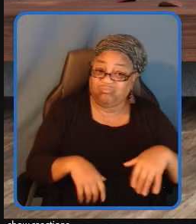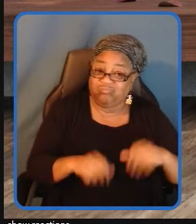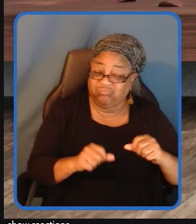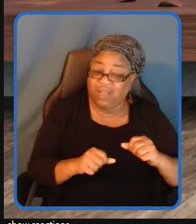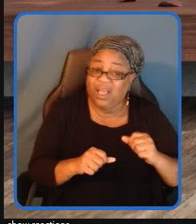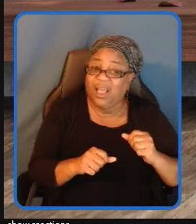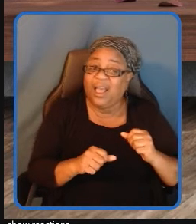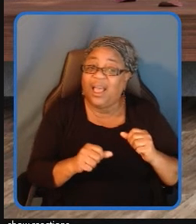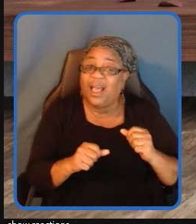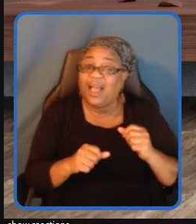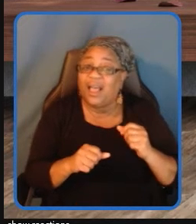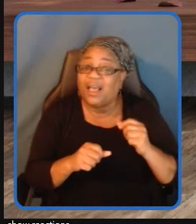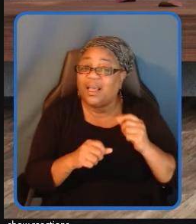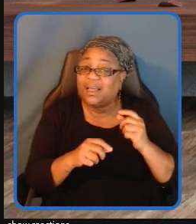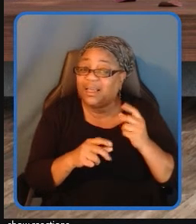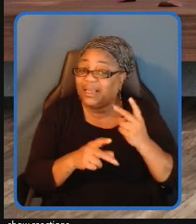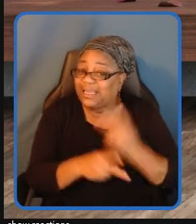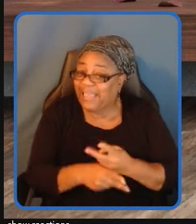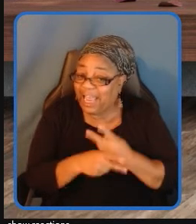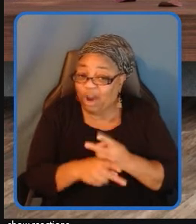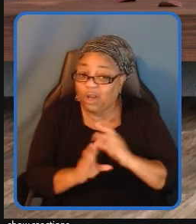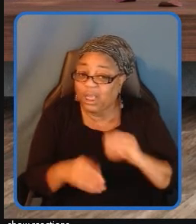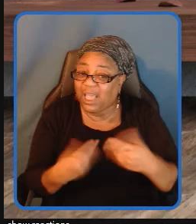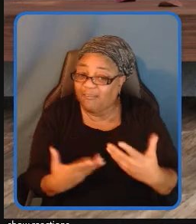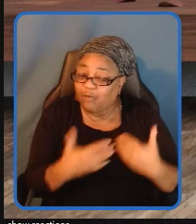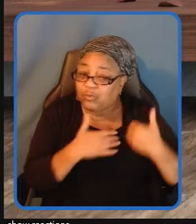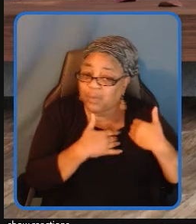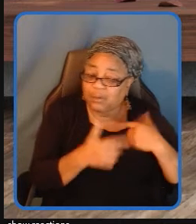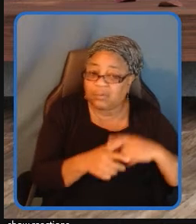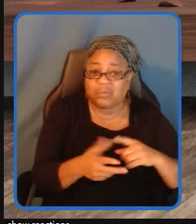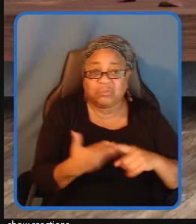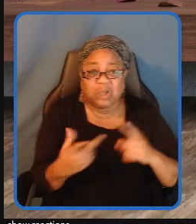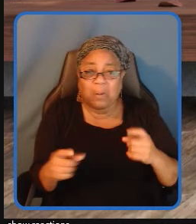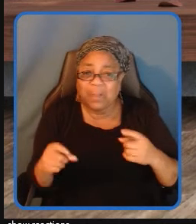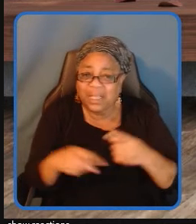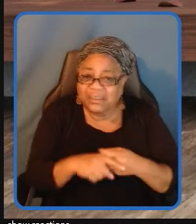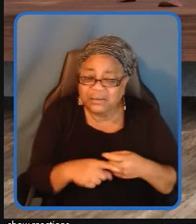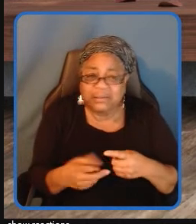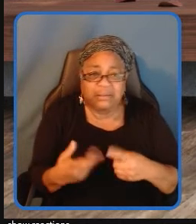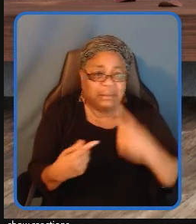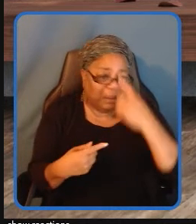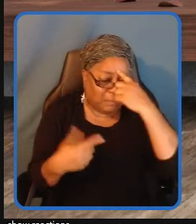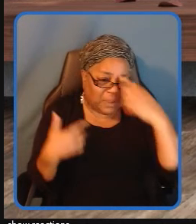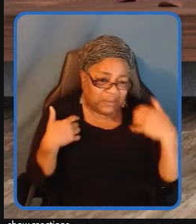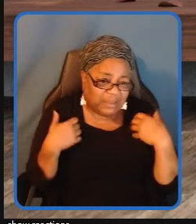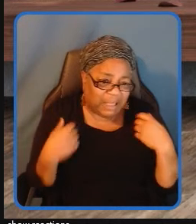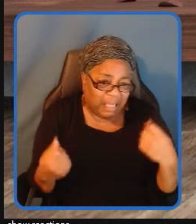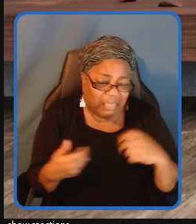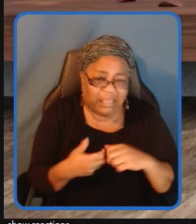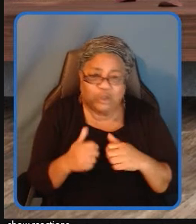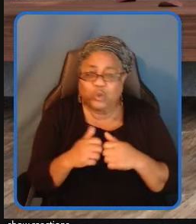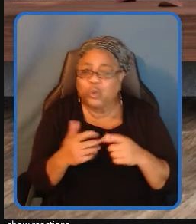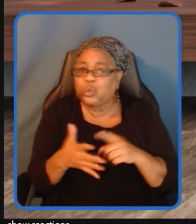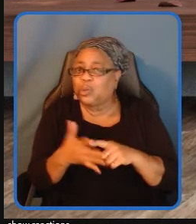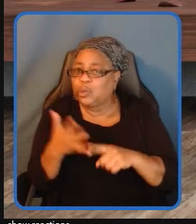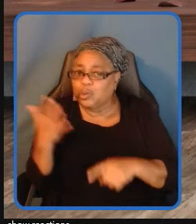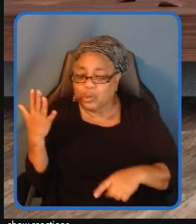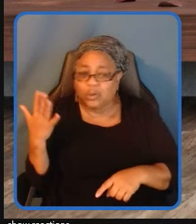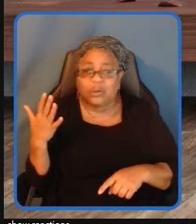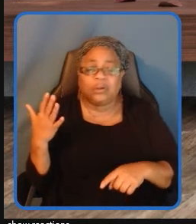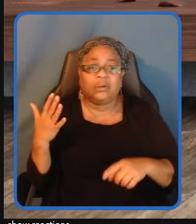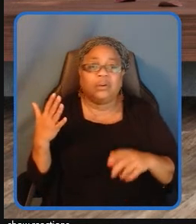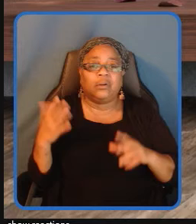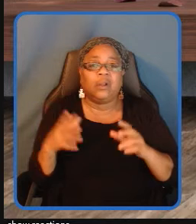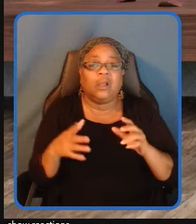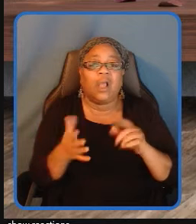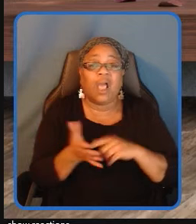have complexity? Are you struggling with mental health right now, even if you don't have any caregiver responsibilities? And then we created